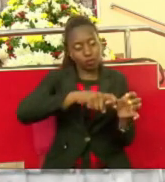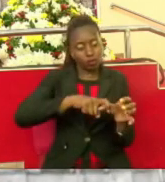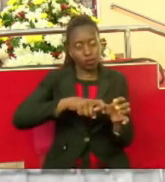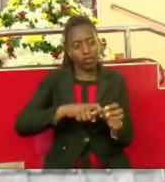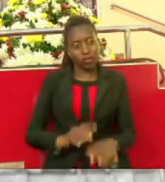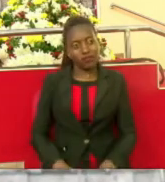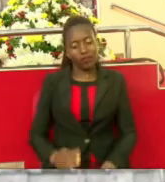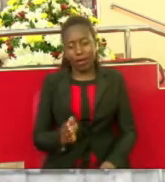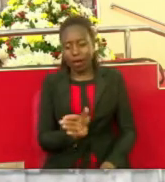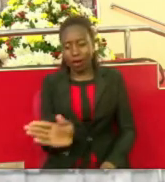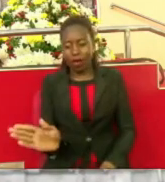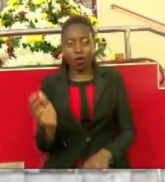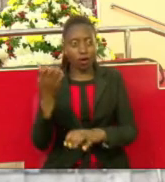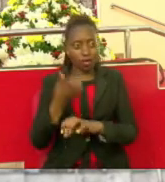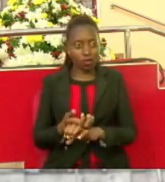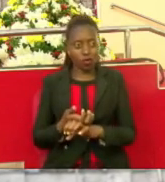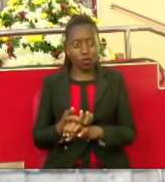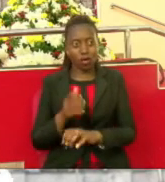Cornerstone Academy and Junior School